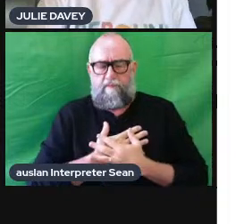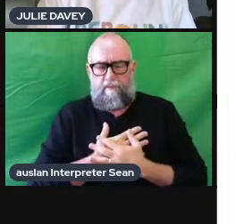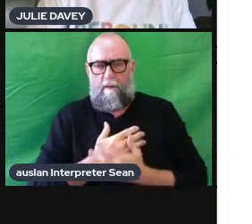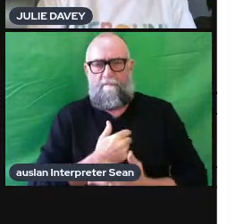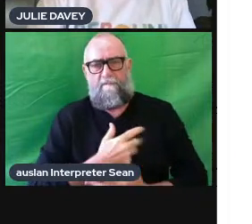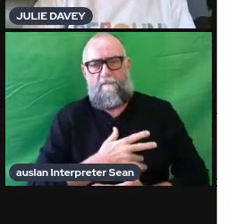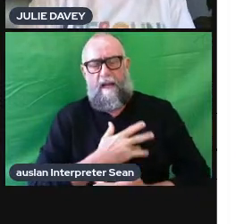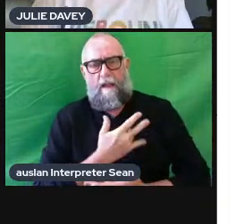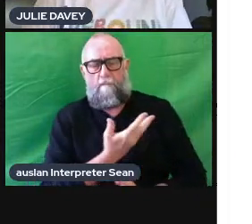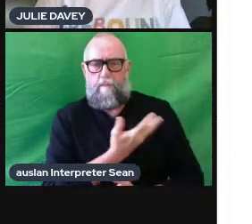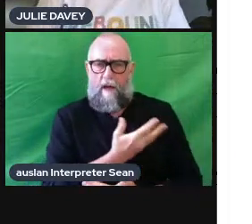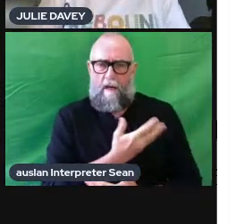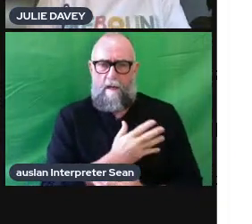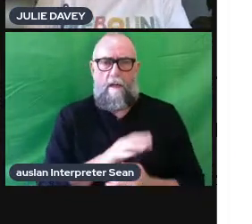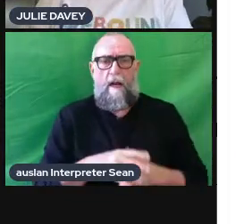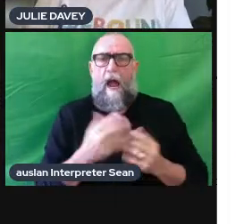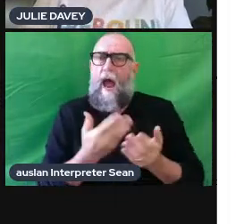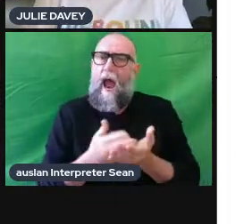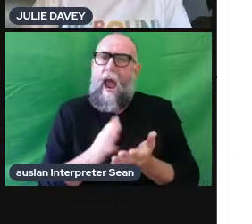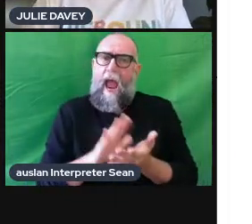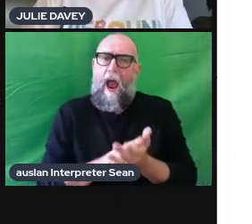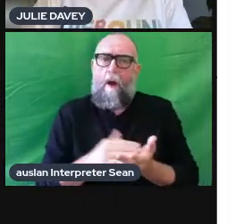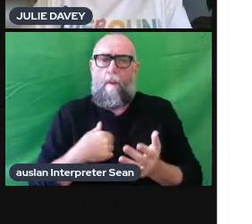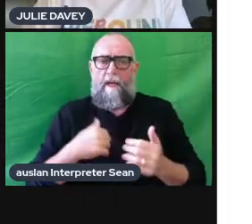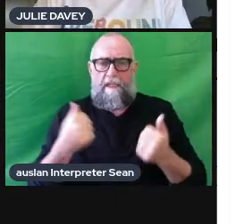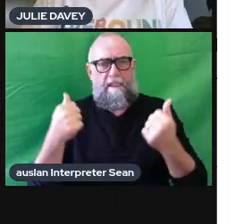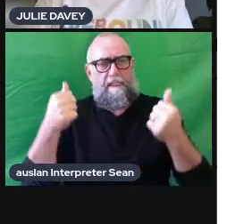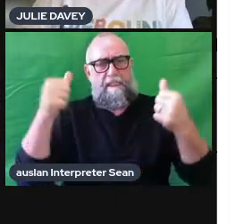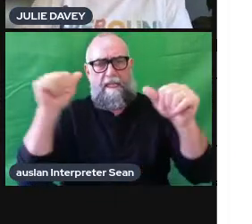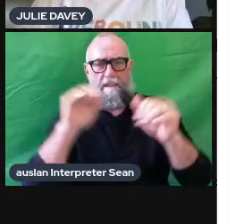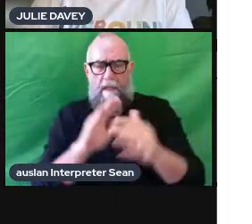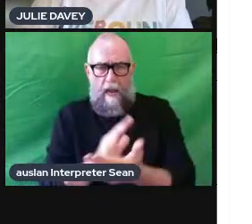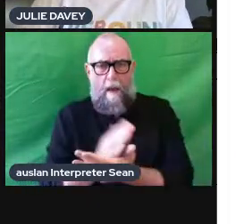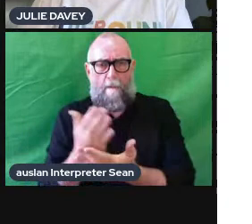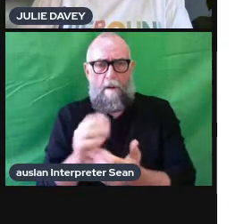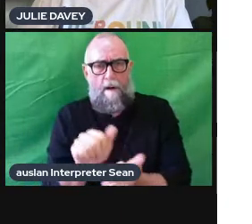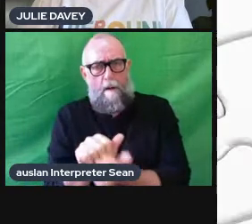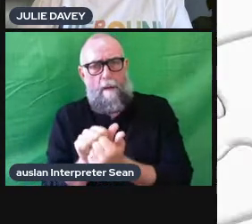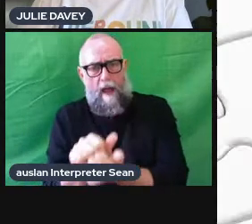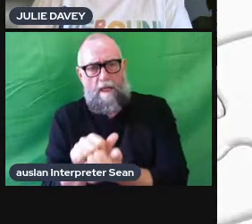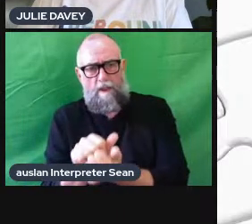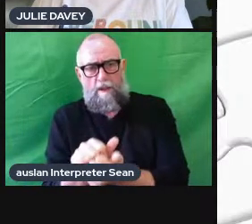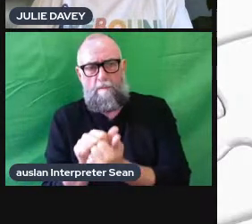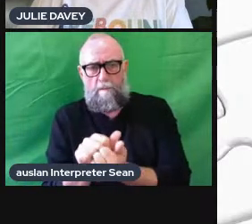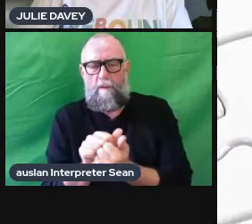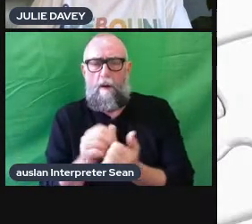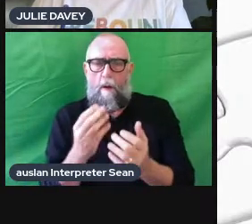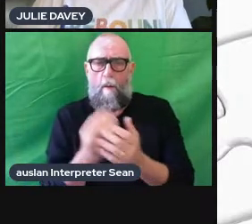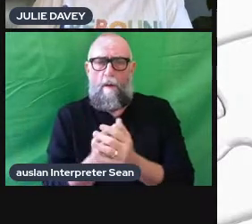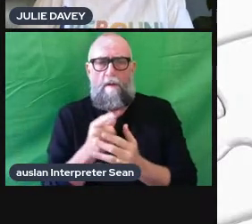that research partnership? So we found that